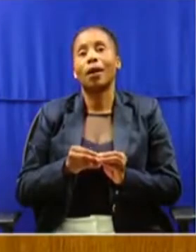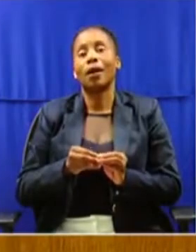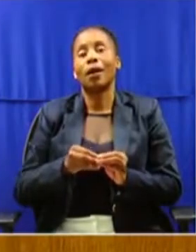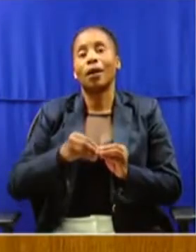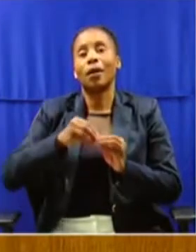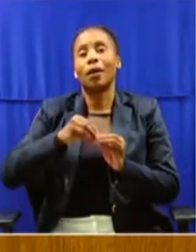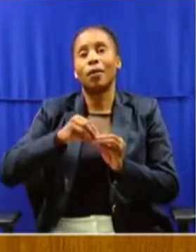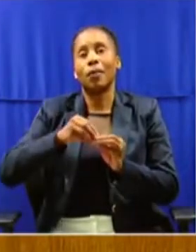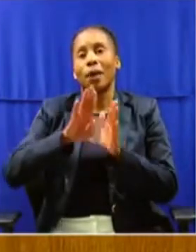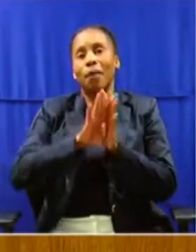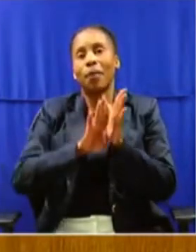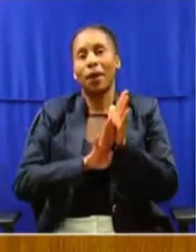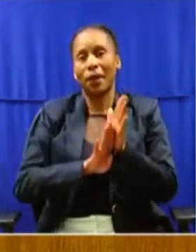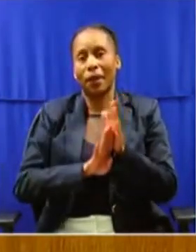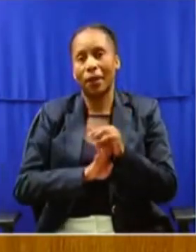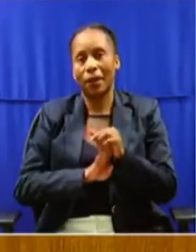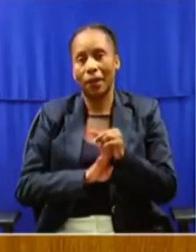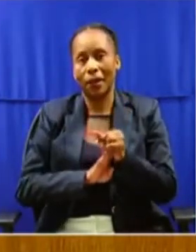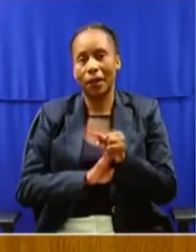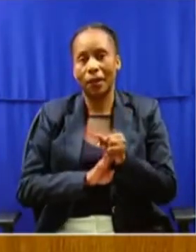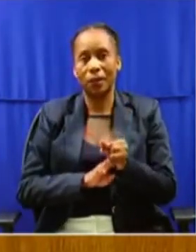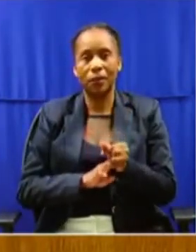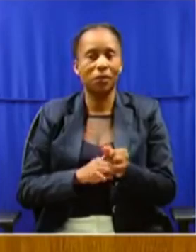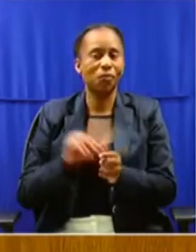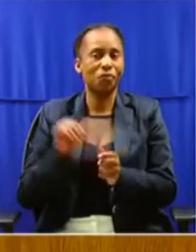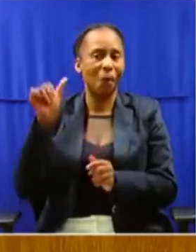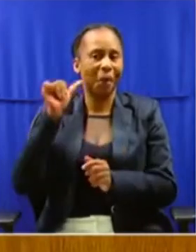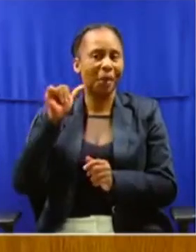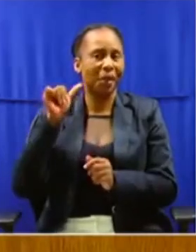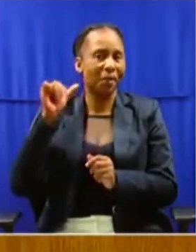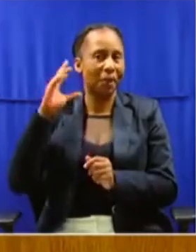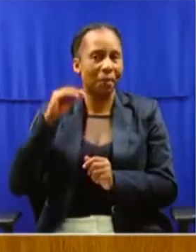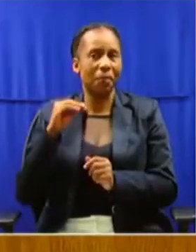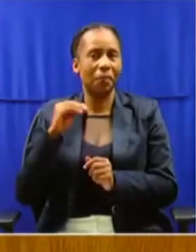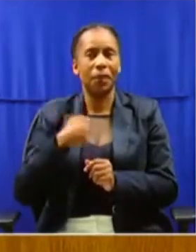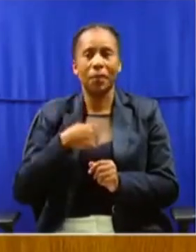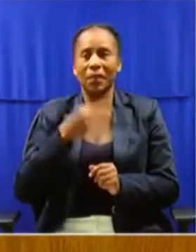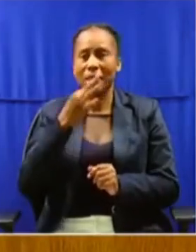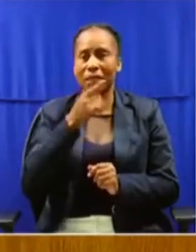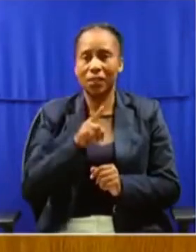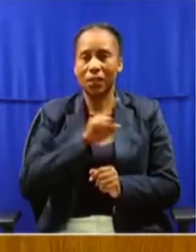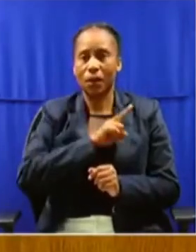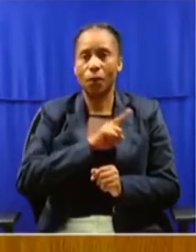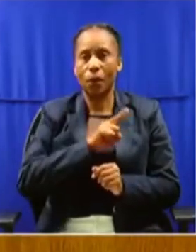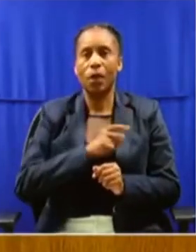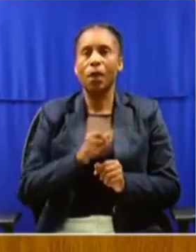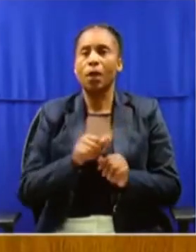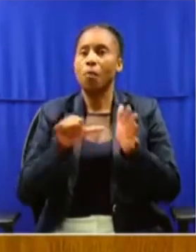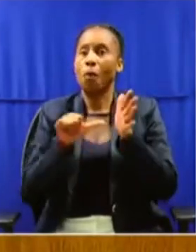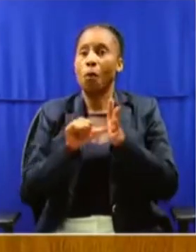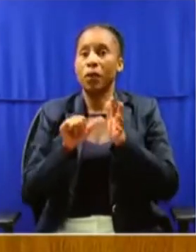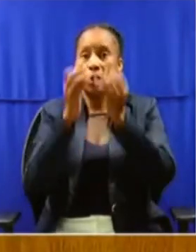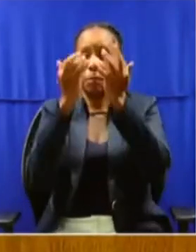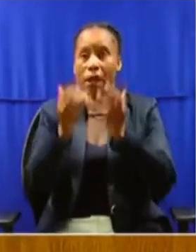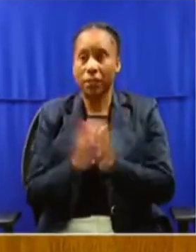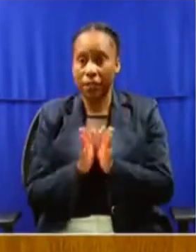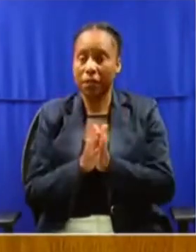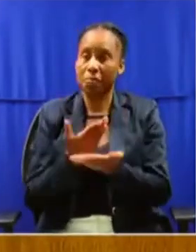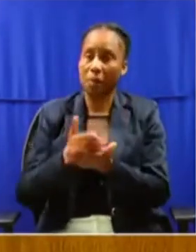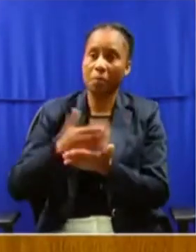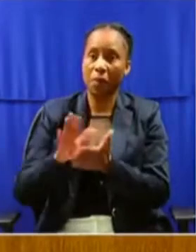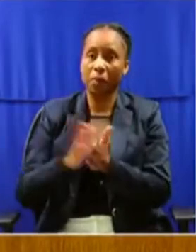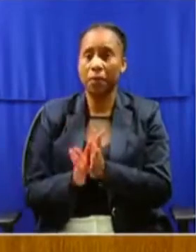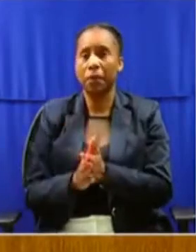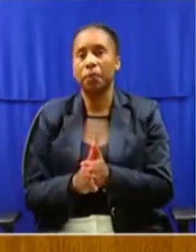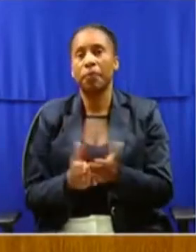is a slash and burn budget. I say this because critical budgets are being slashed, while cash is being burnt on corrupt